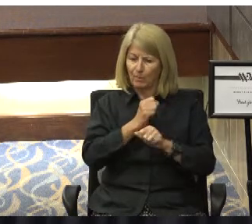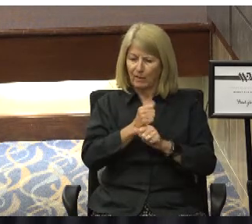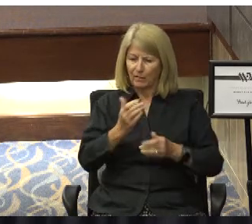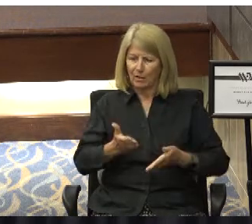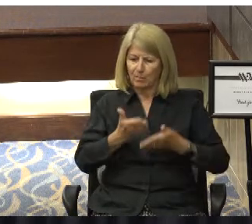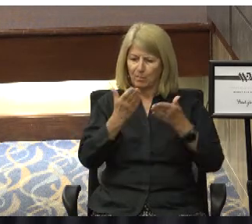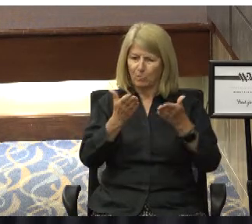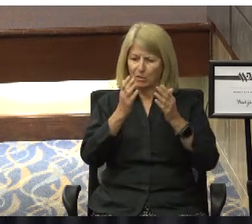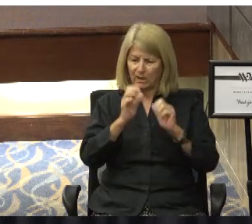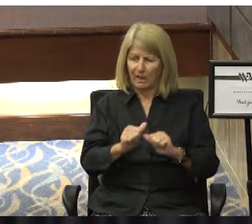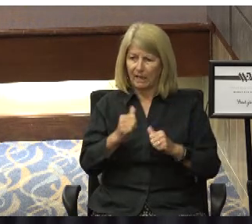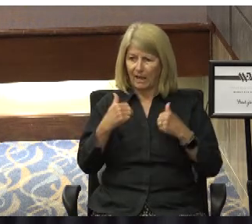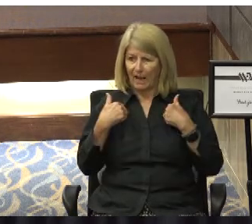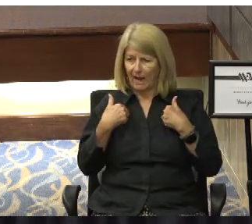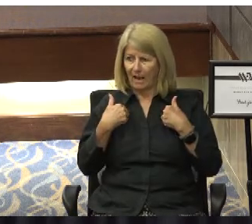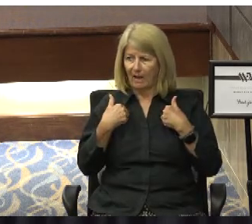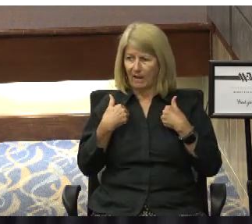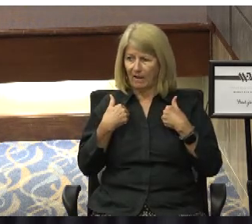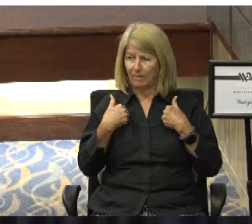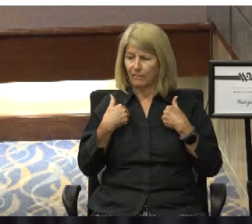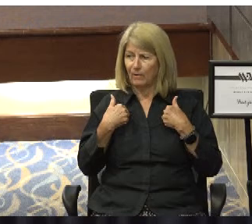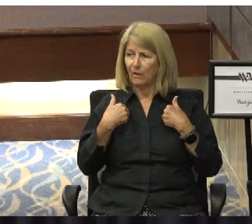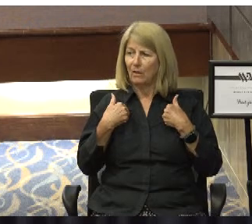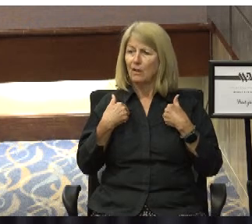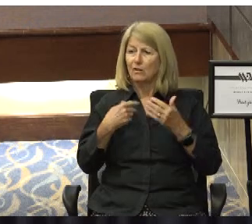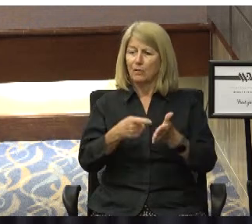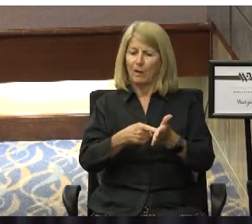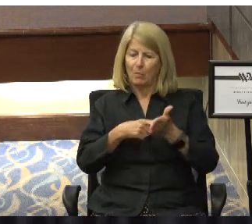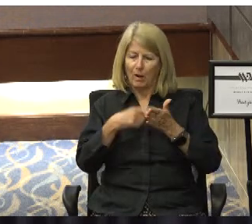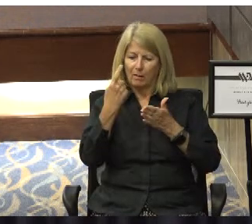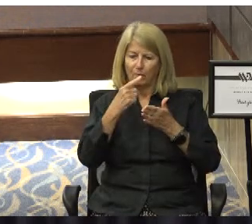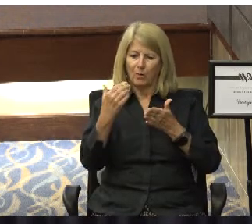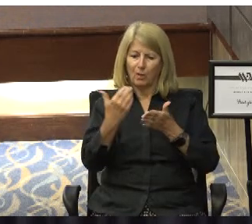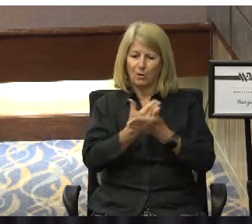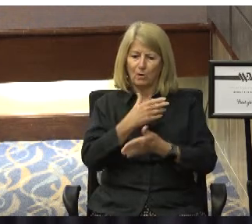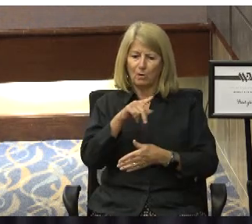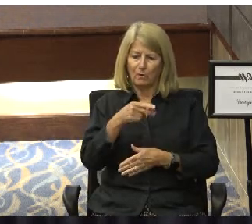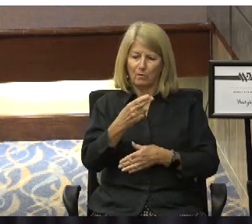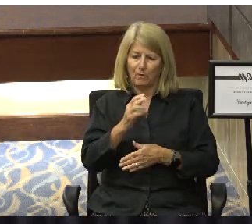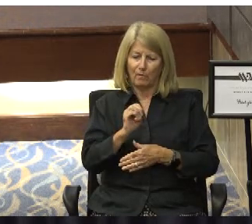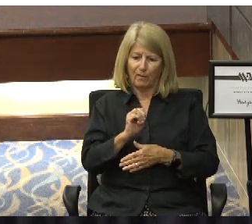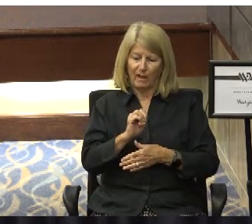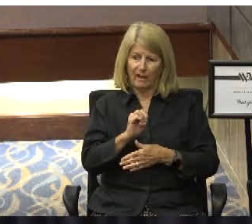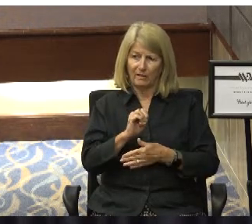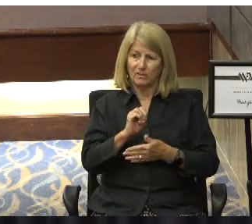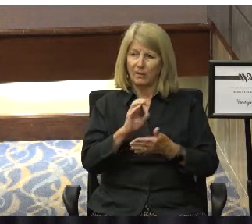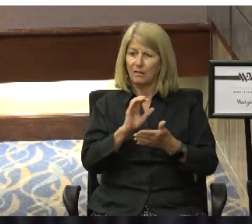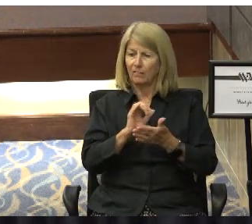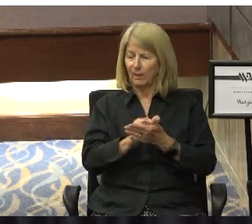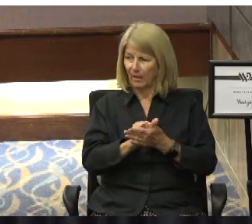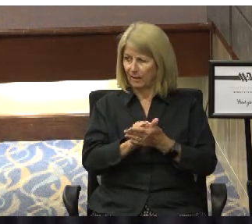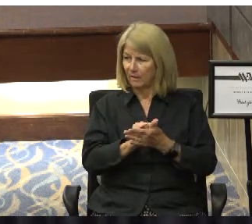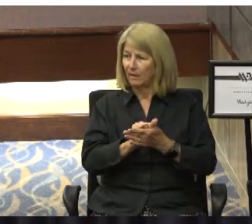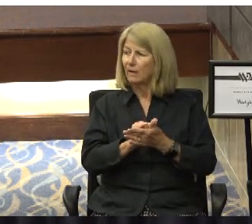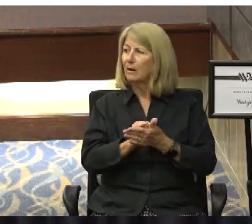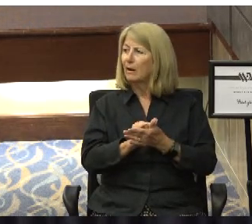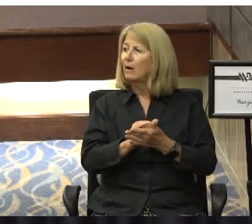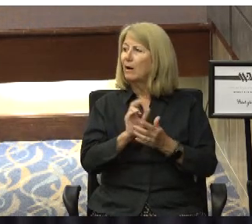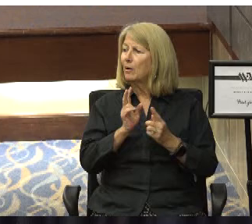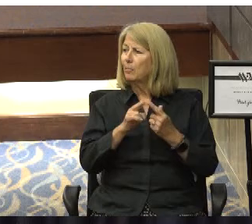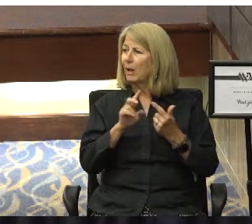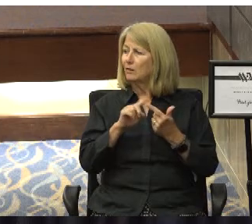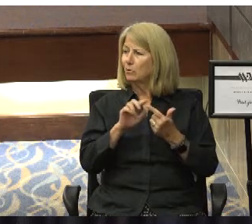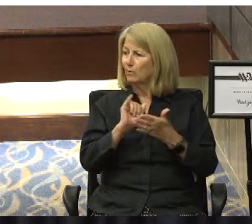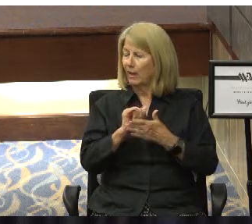could have the PUD requirements for the new phase applied to phases 2 and 3. Great. Do that,